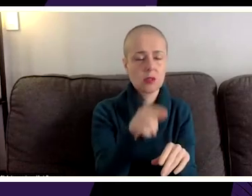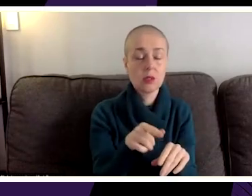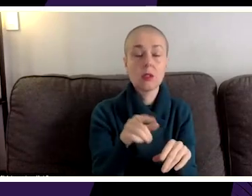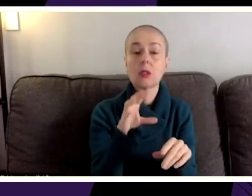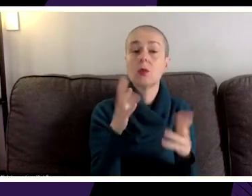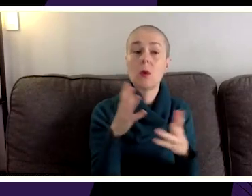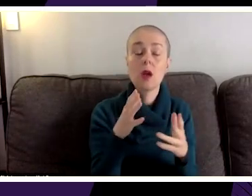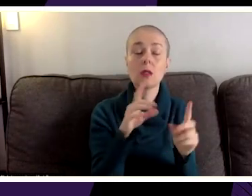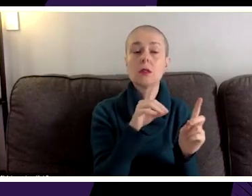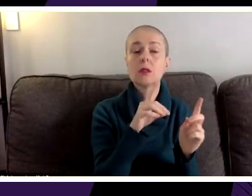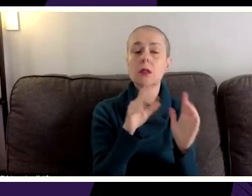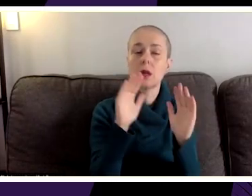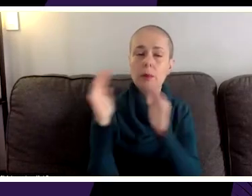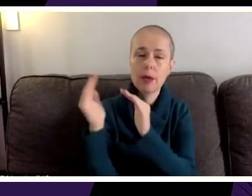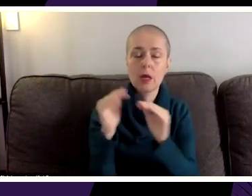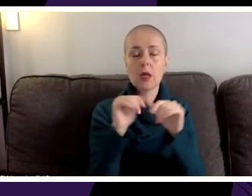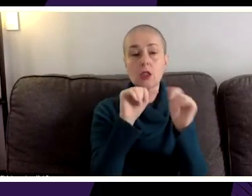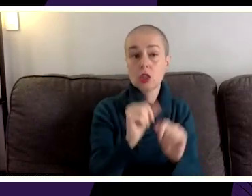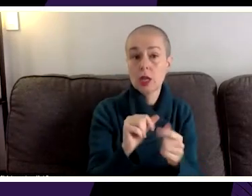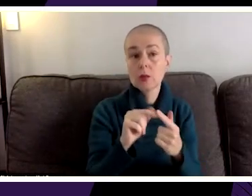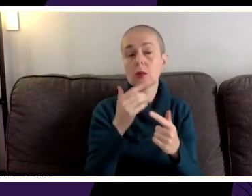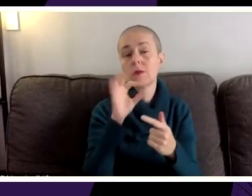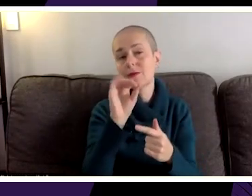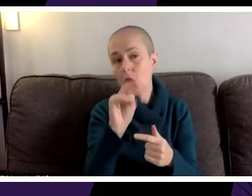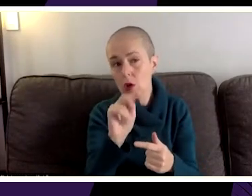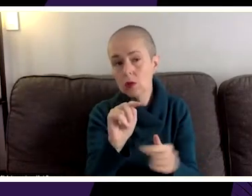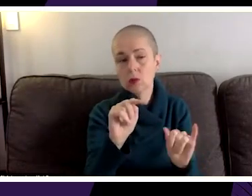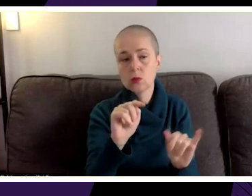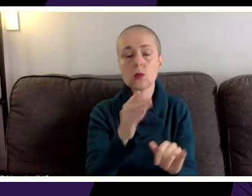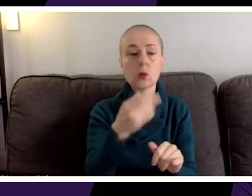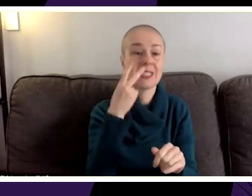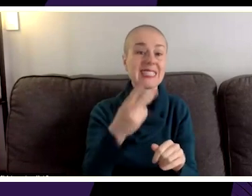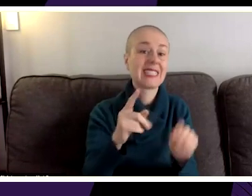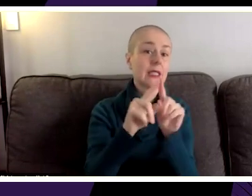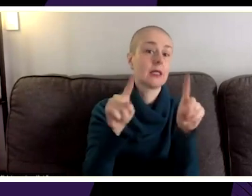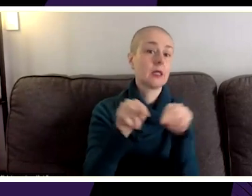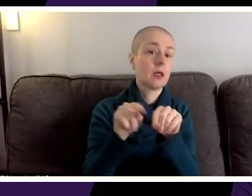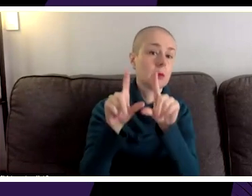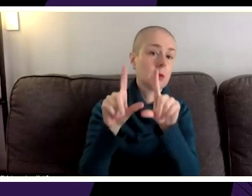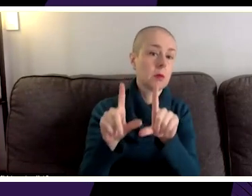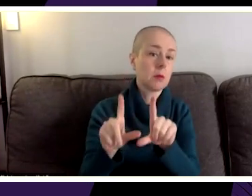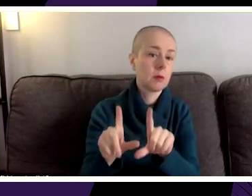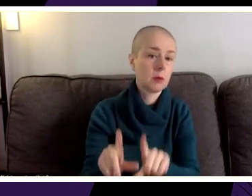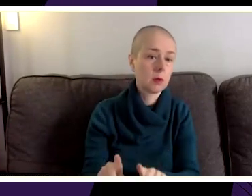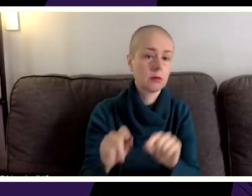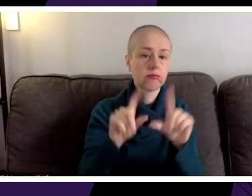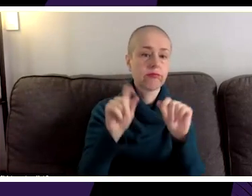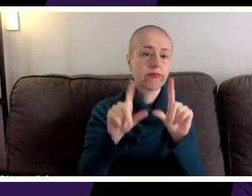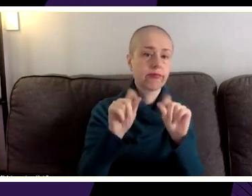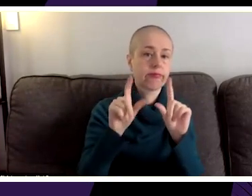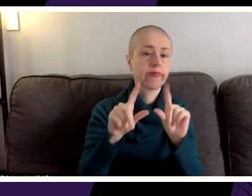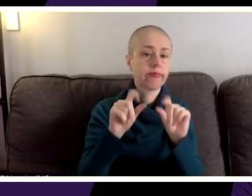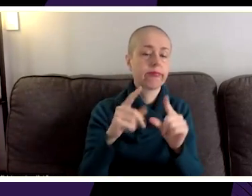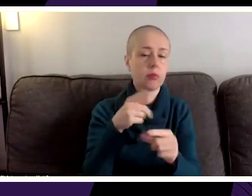some fonts that I wrote originally. So as you can see, windows are popping up of particular sketches that are being